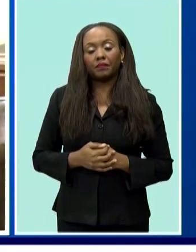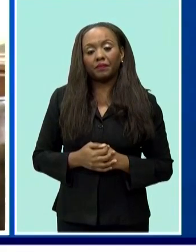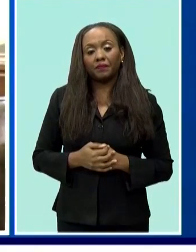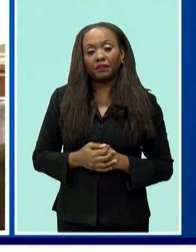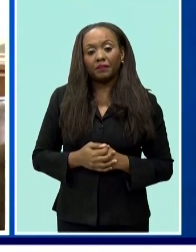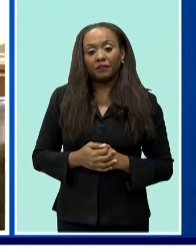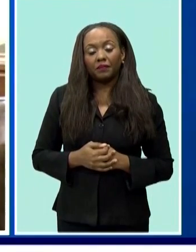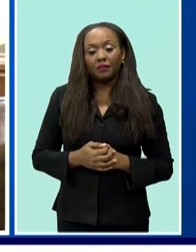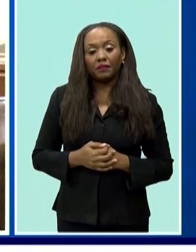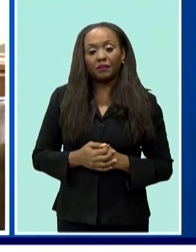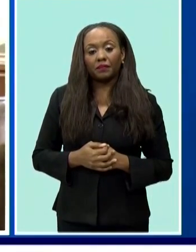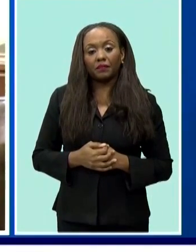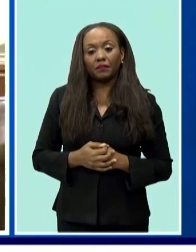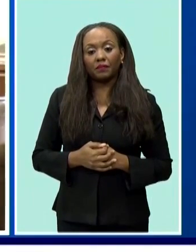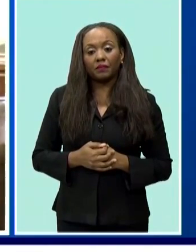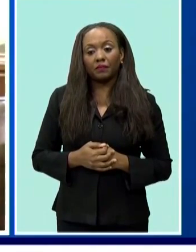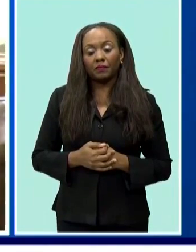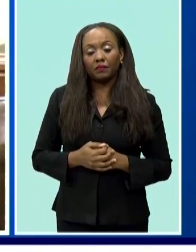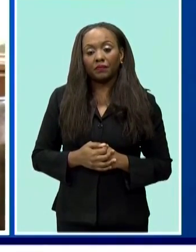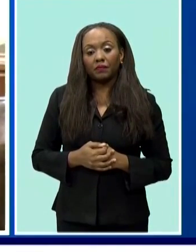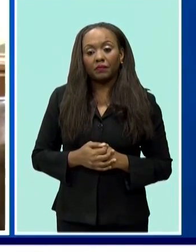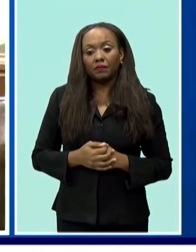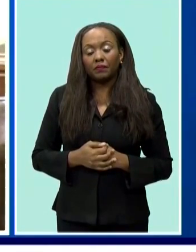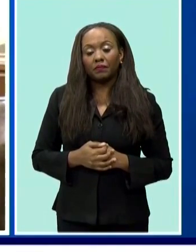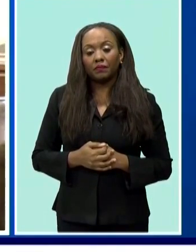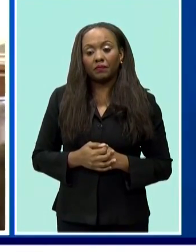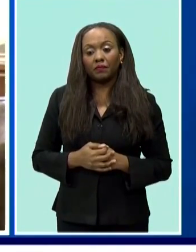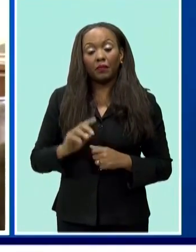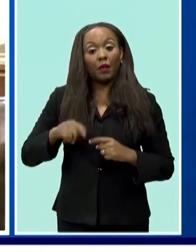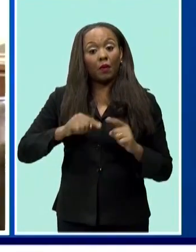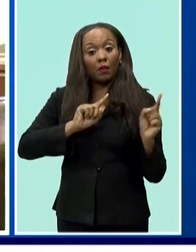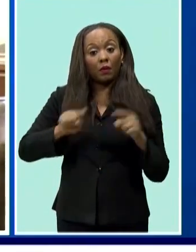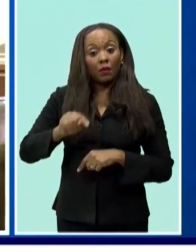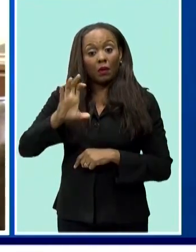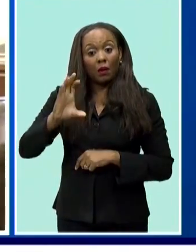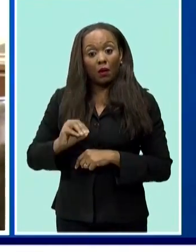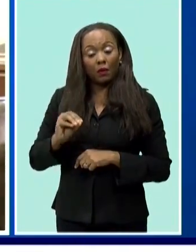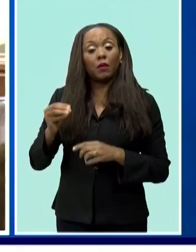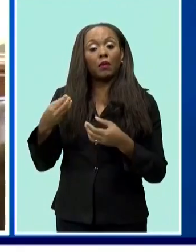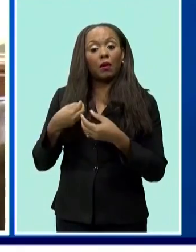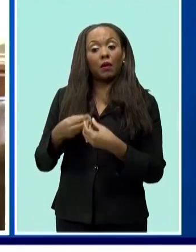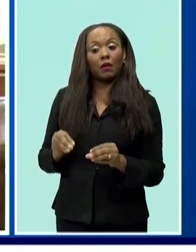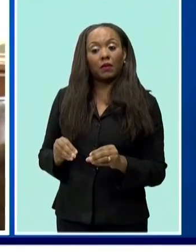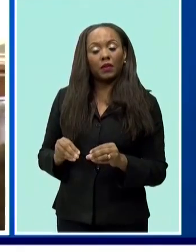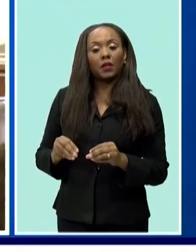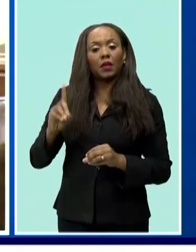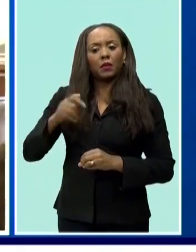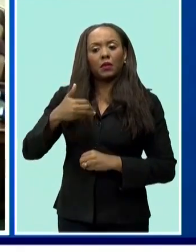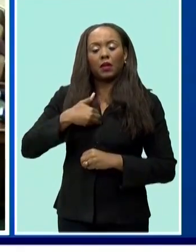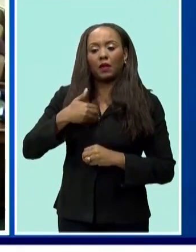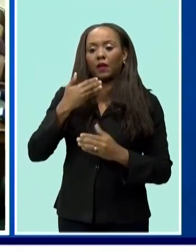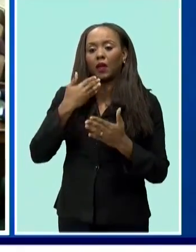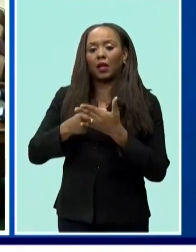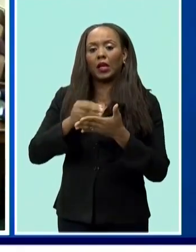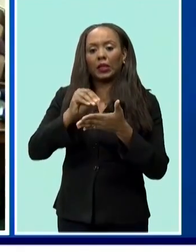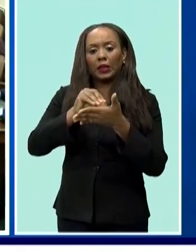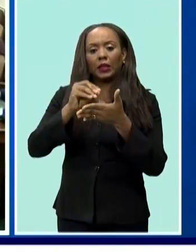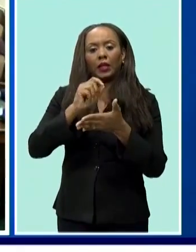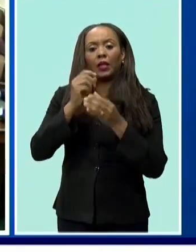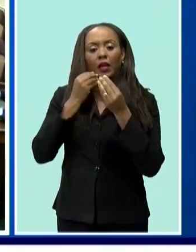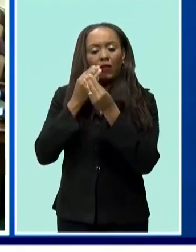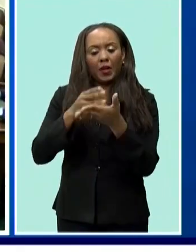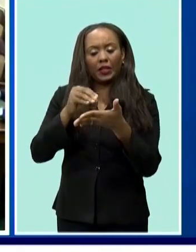sir, they must now include an up-to-date and accurate record of the basic